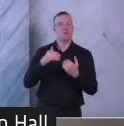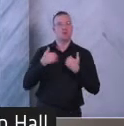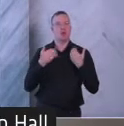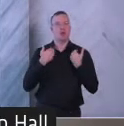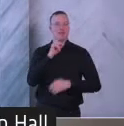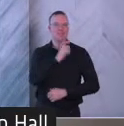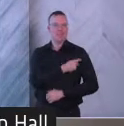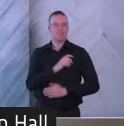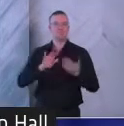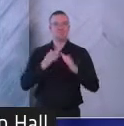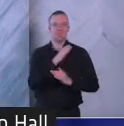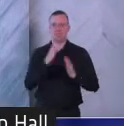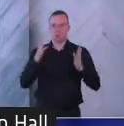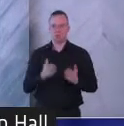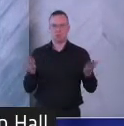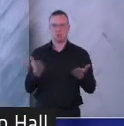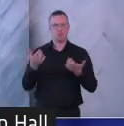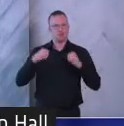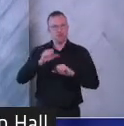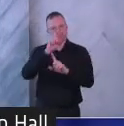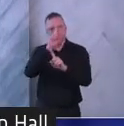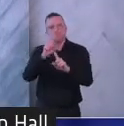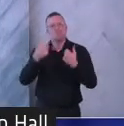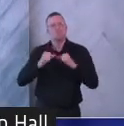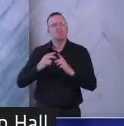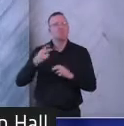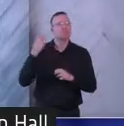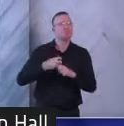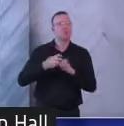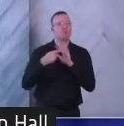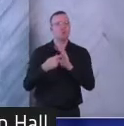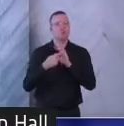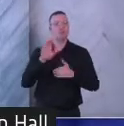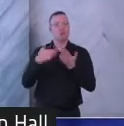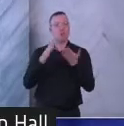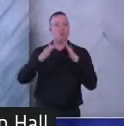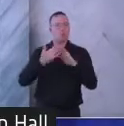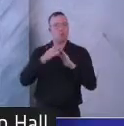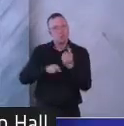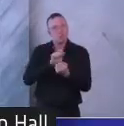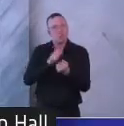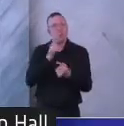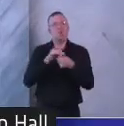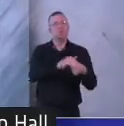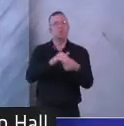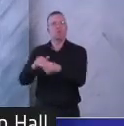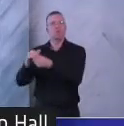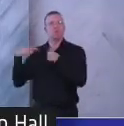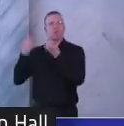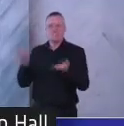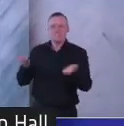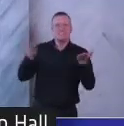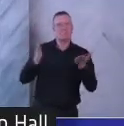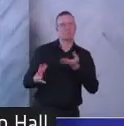City Councillor, I've always tried my best to represent not just all of our community, but in particular marginalized parts of